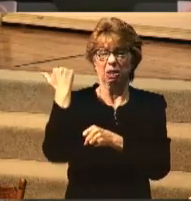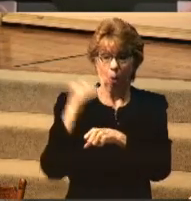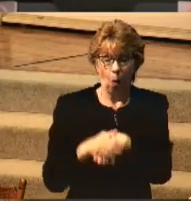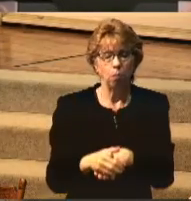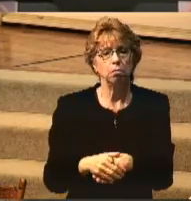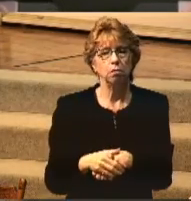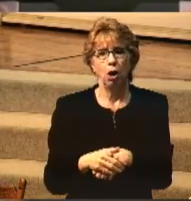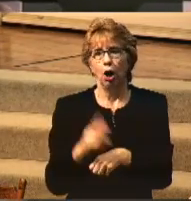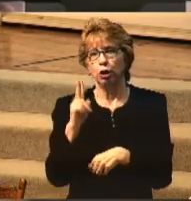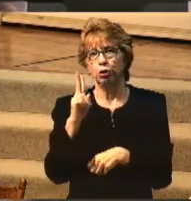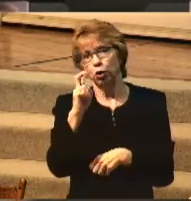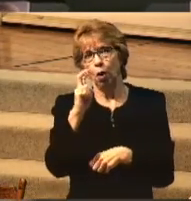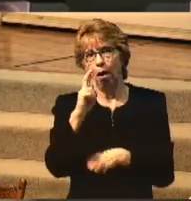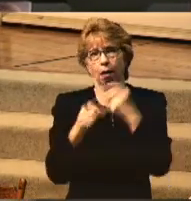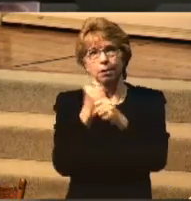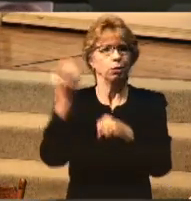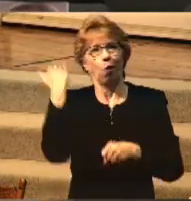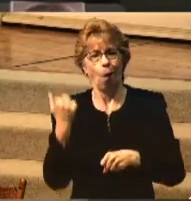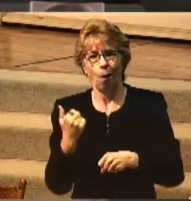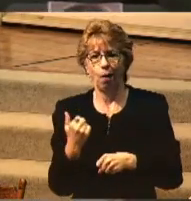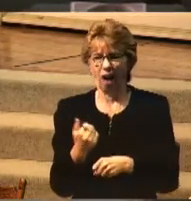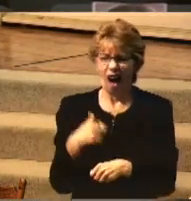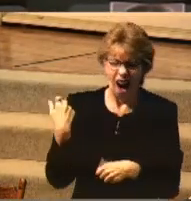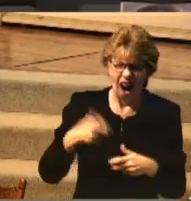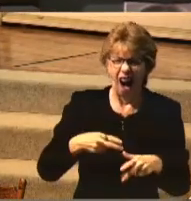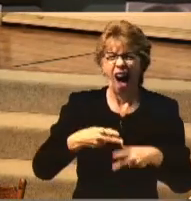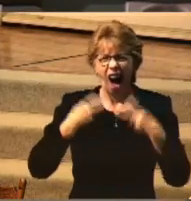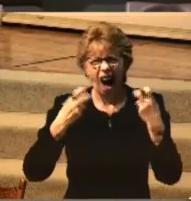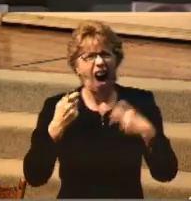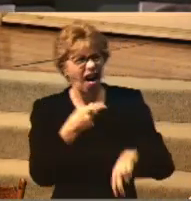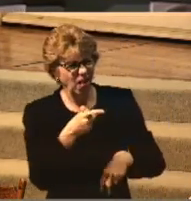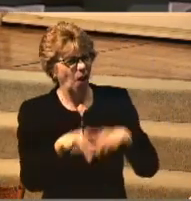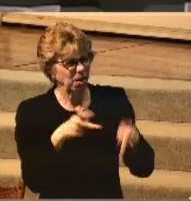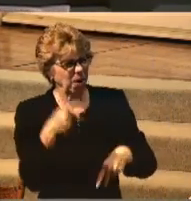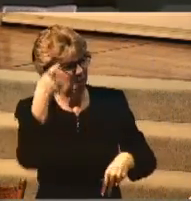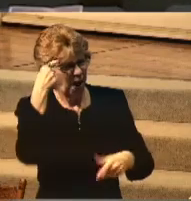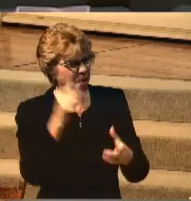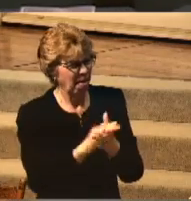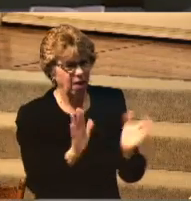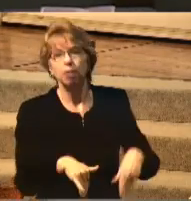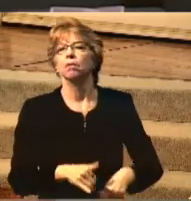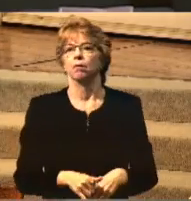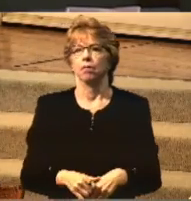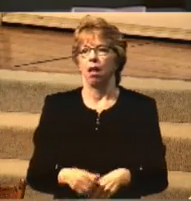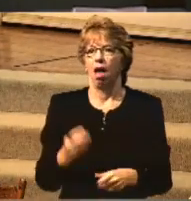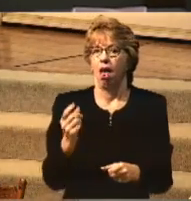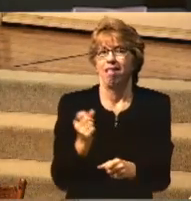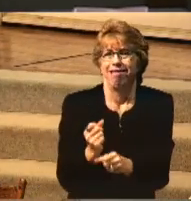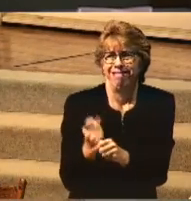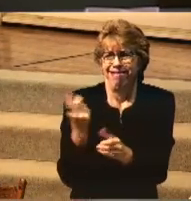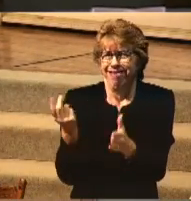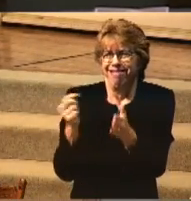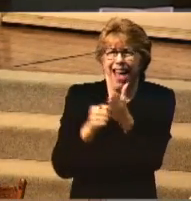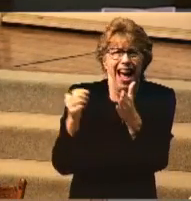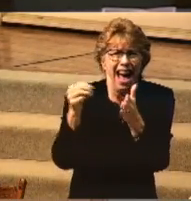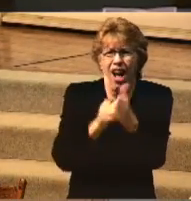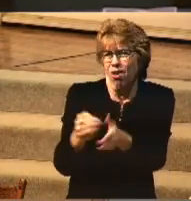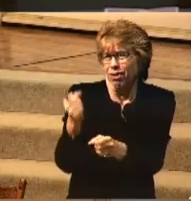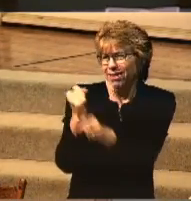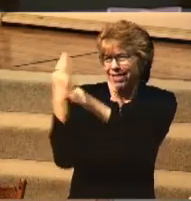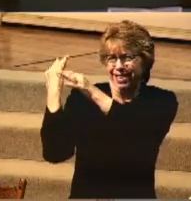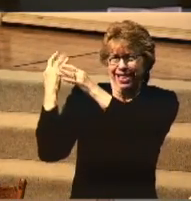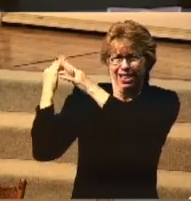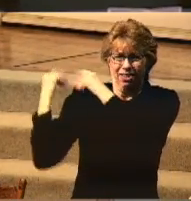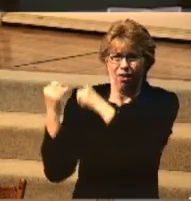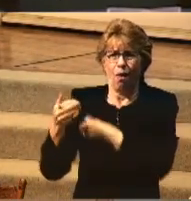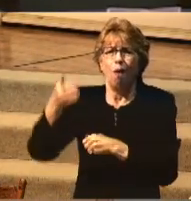And 200 years ago, they think, boy, those people back then didn't need it. Hey, folks, thousands of years ago, God gave truth,